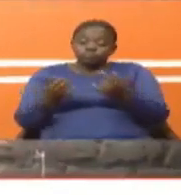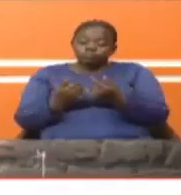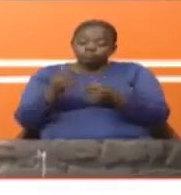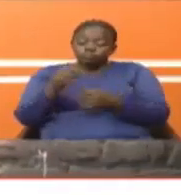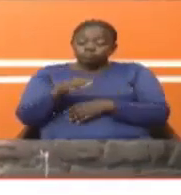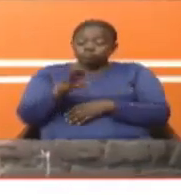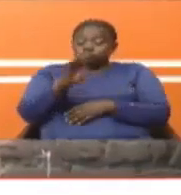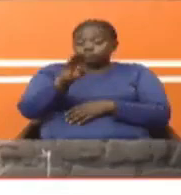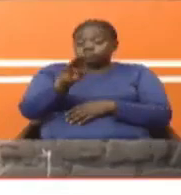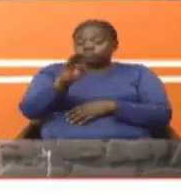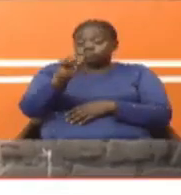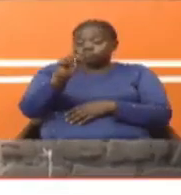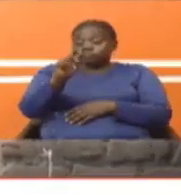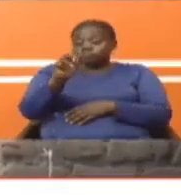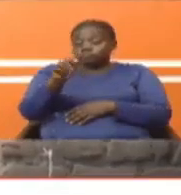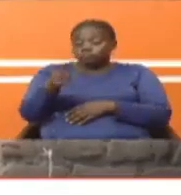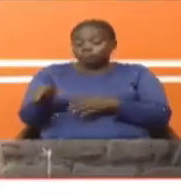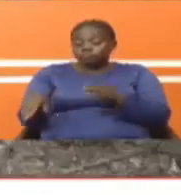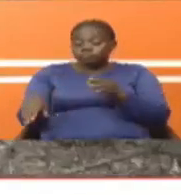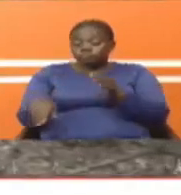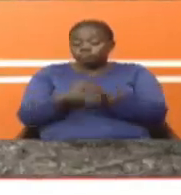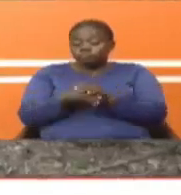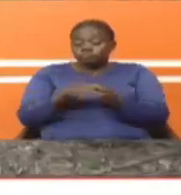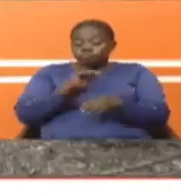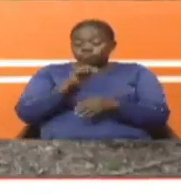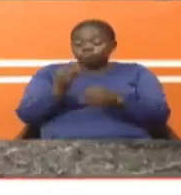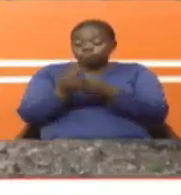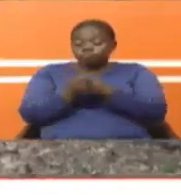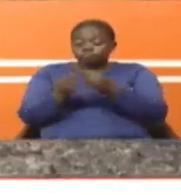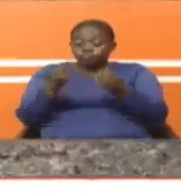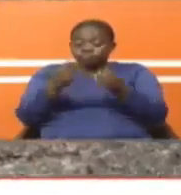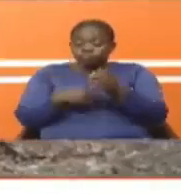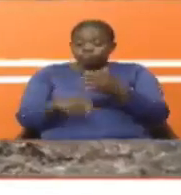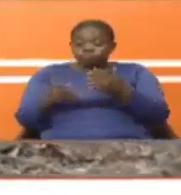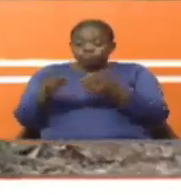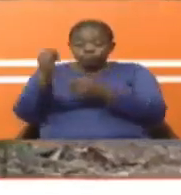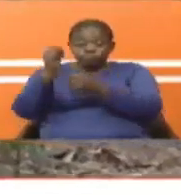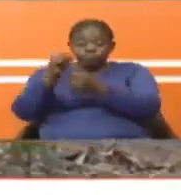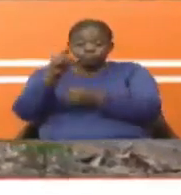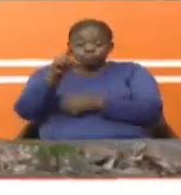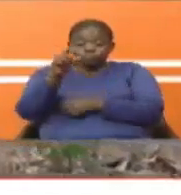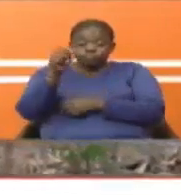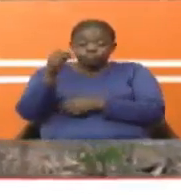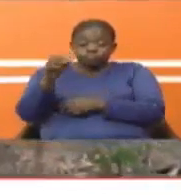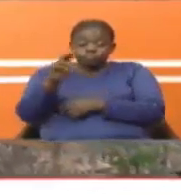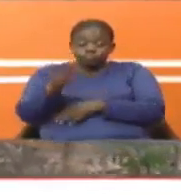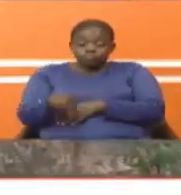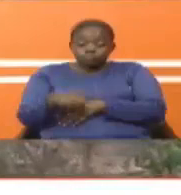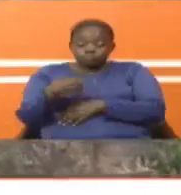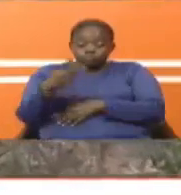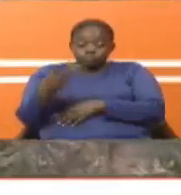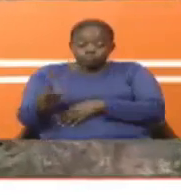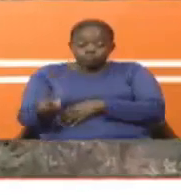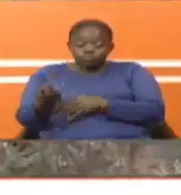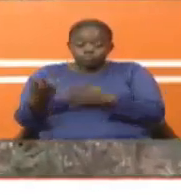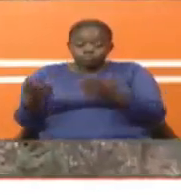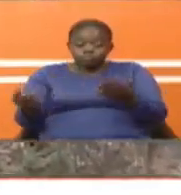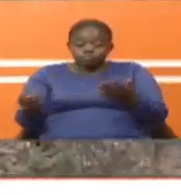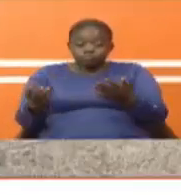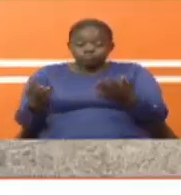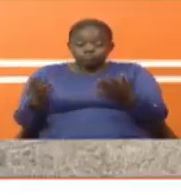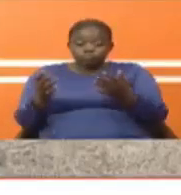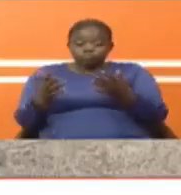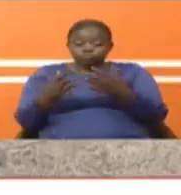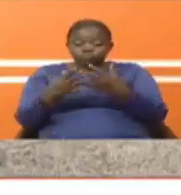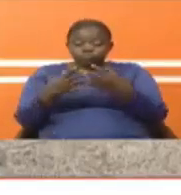Baluku agamye nti agobe bwo mukaze ngechamutasa yemuyekere yali amugoba bwe yagwe kiguo oluyina bulira mu